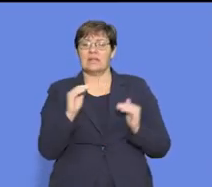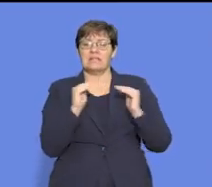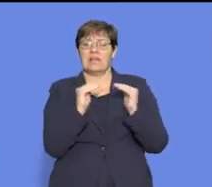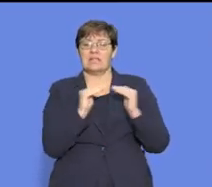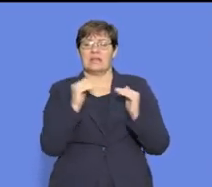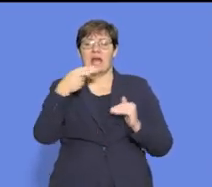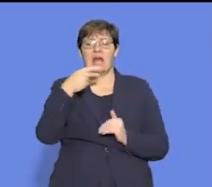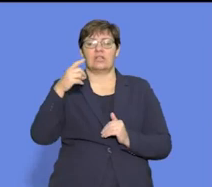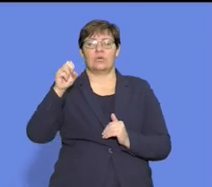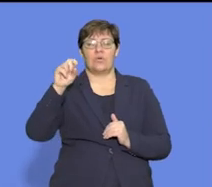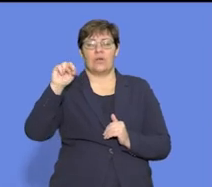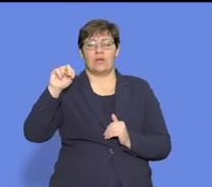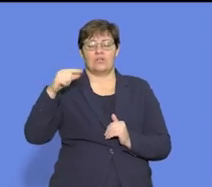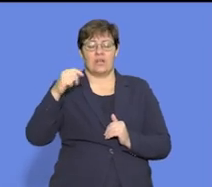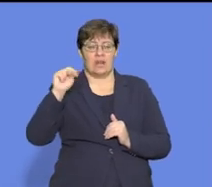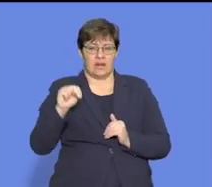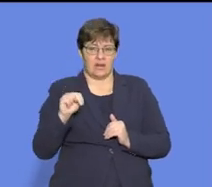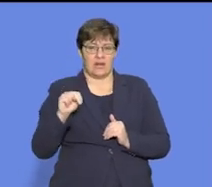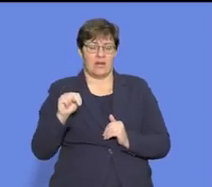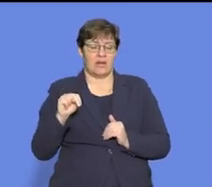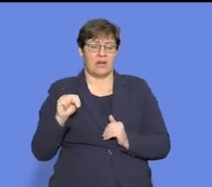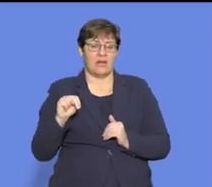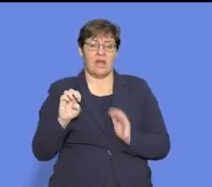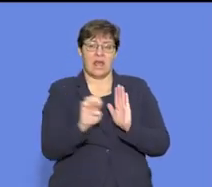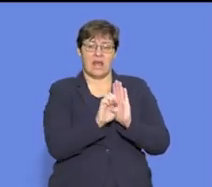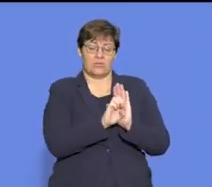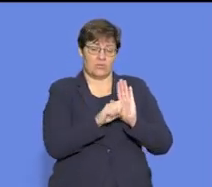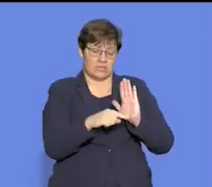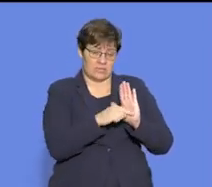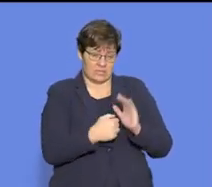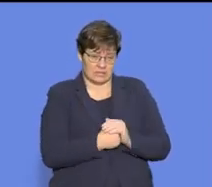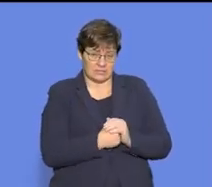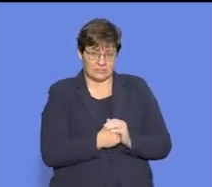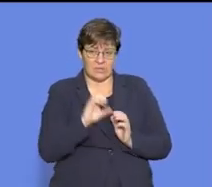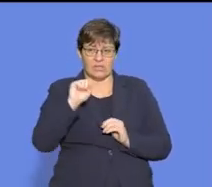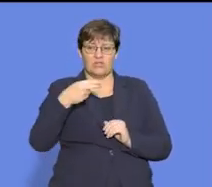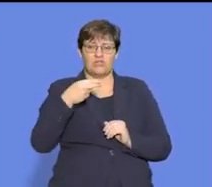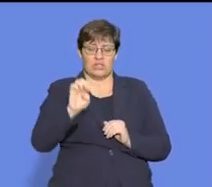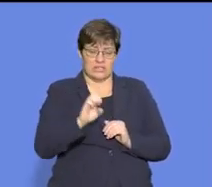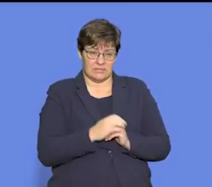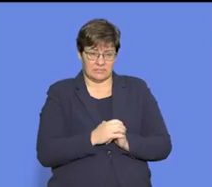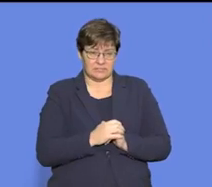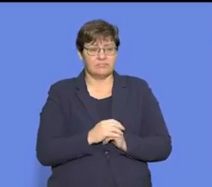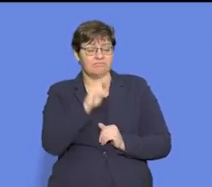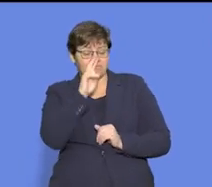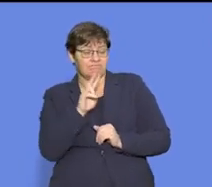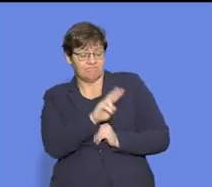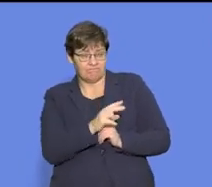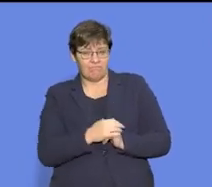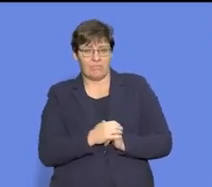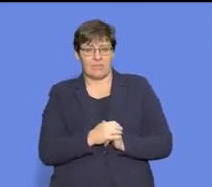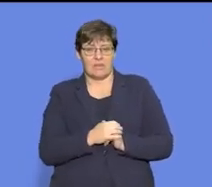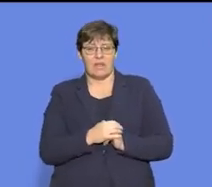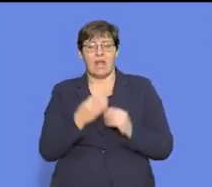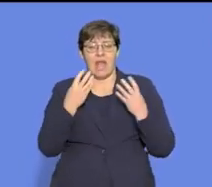famous standard hydrogen electrode. Now, this hydrogen electrode, as you